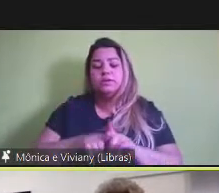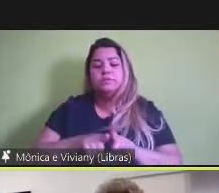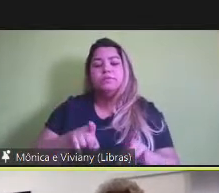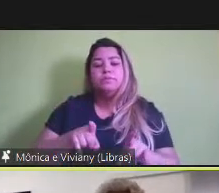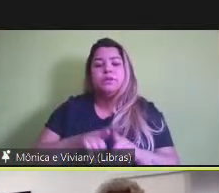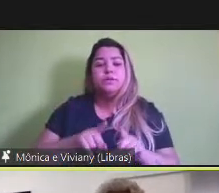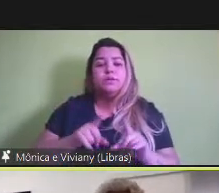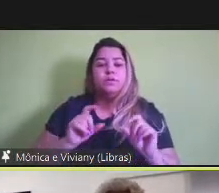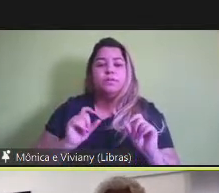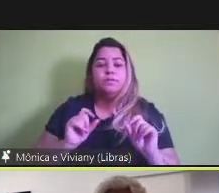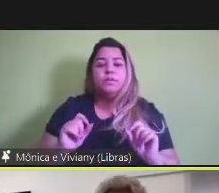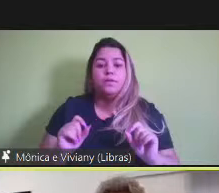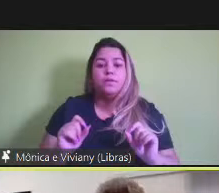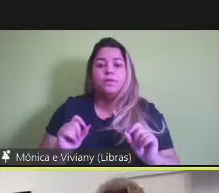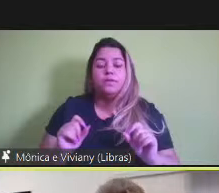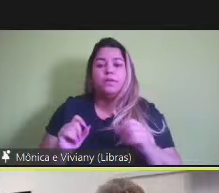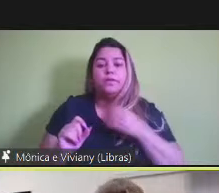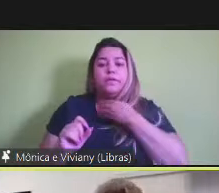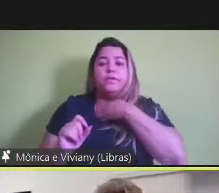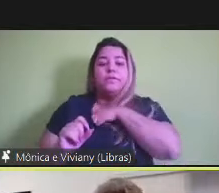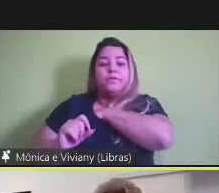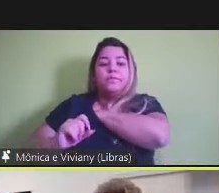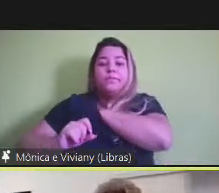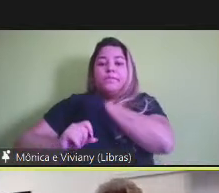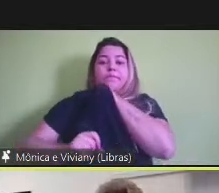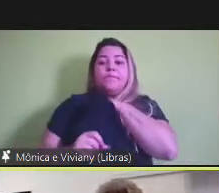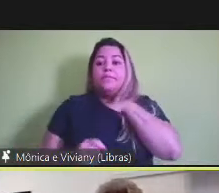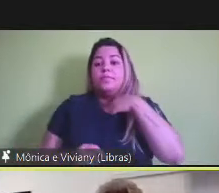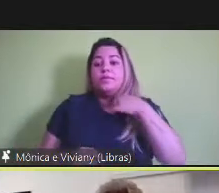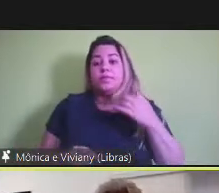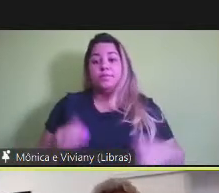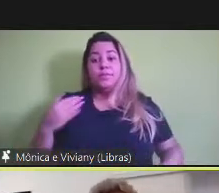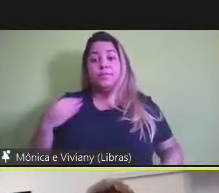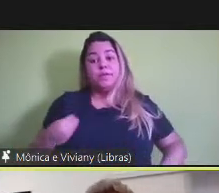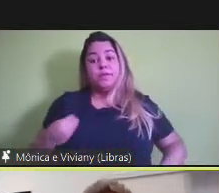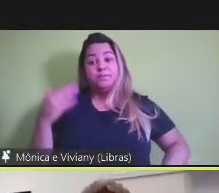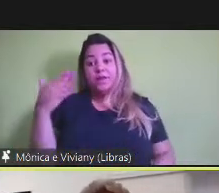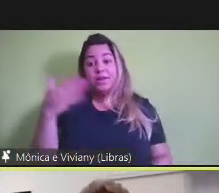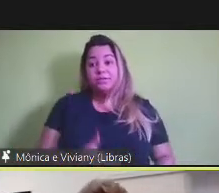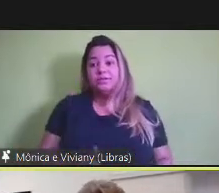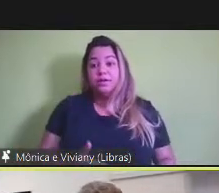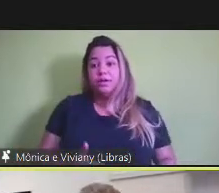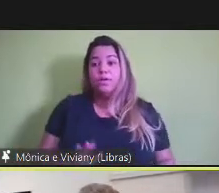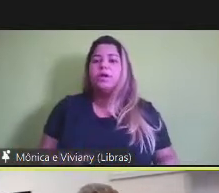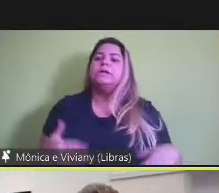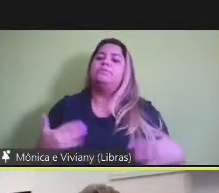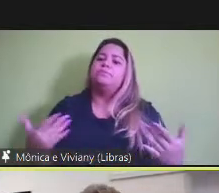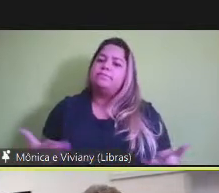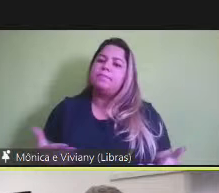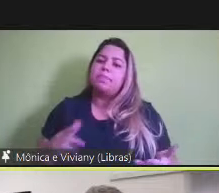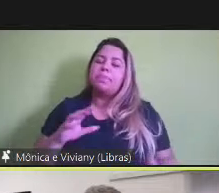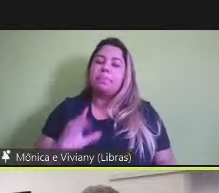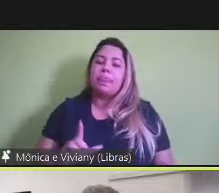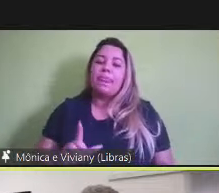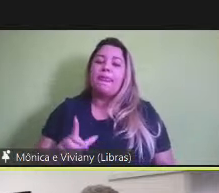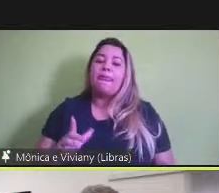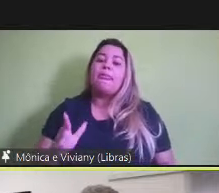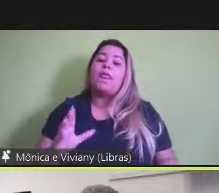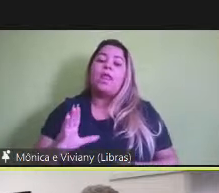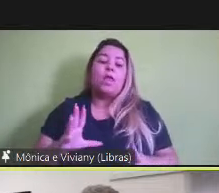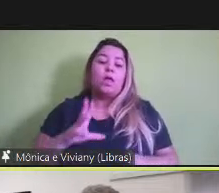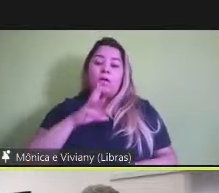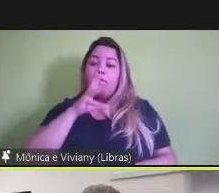this perspective. And this needs the necessity. It's necessary to have a participation. So